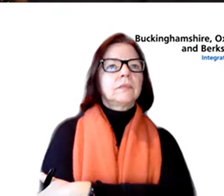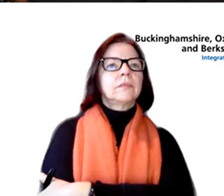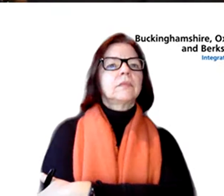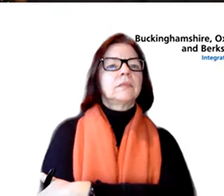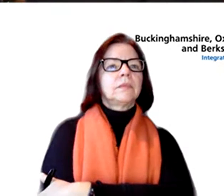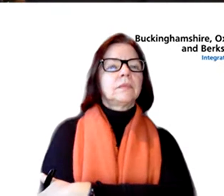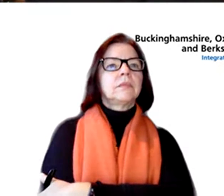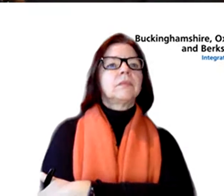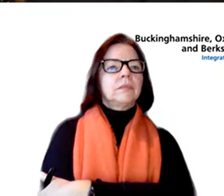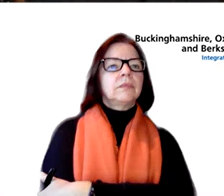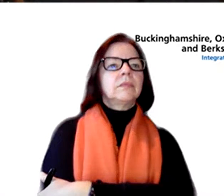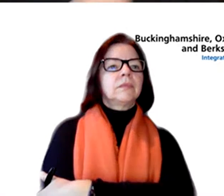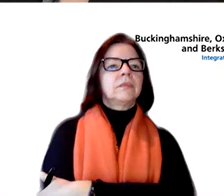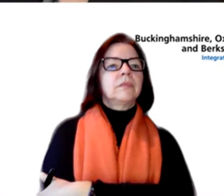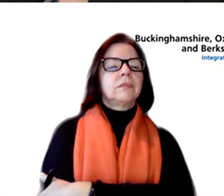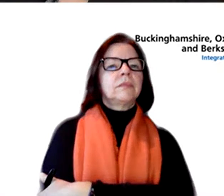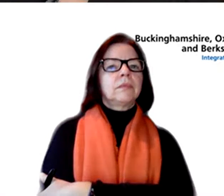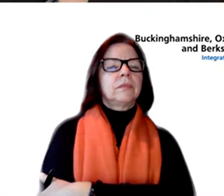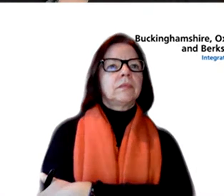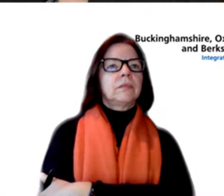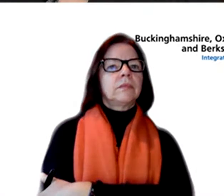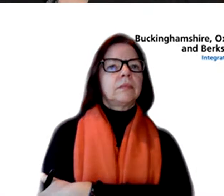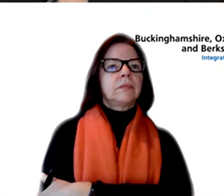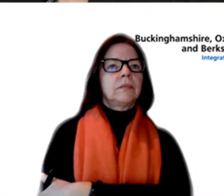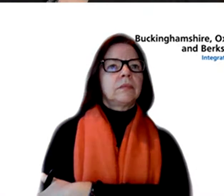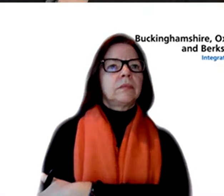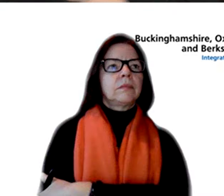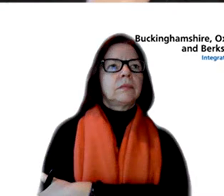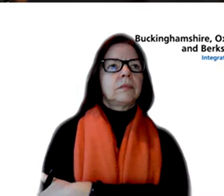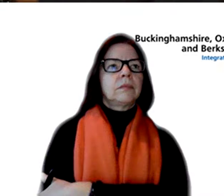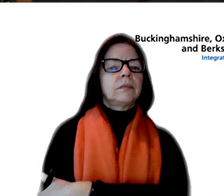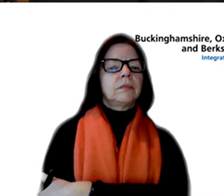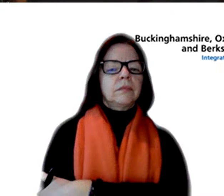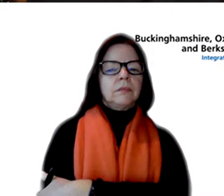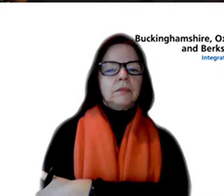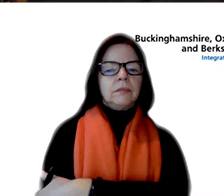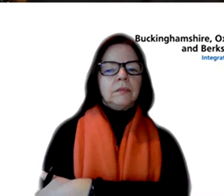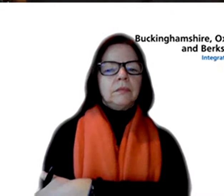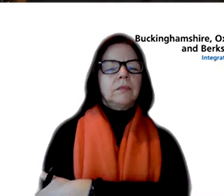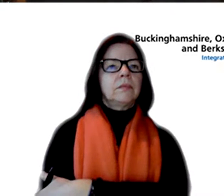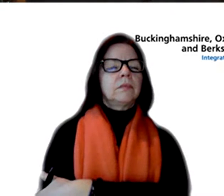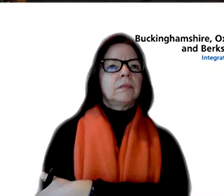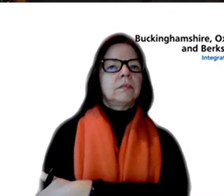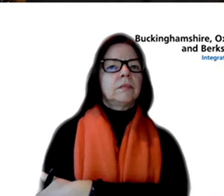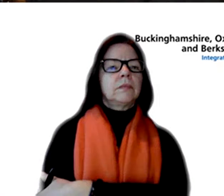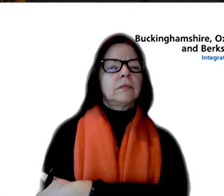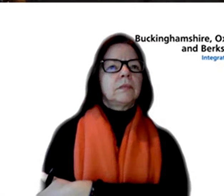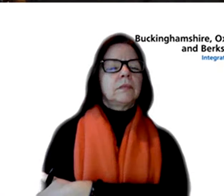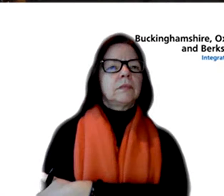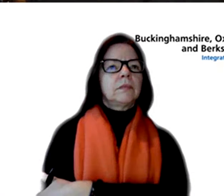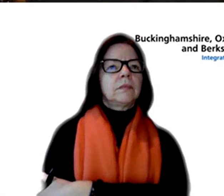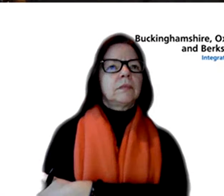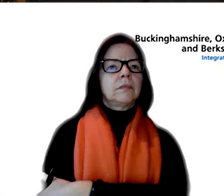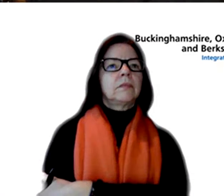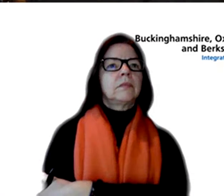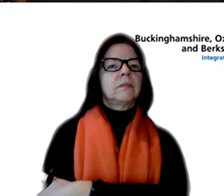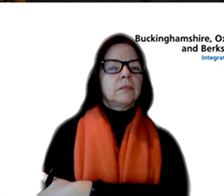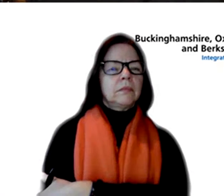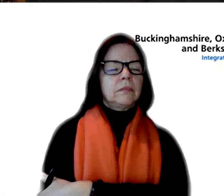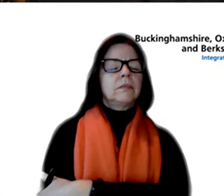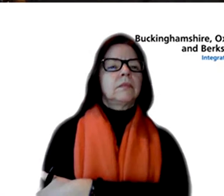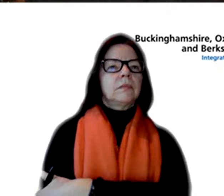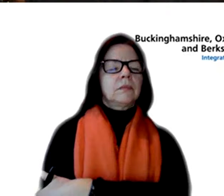training is so important. So the training, the 2 days of training is really important because you can customize, you